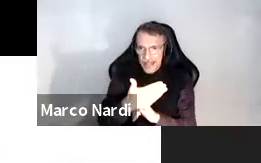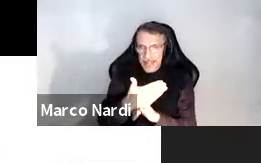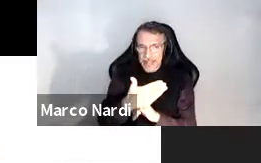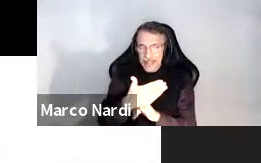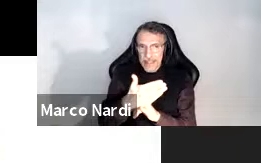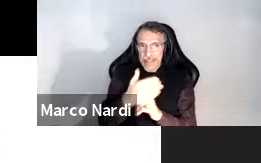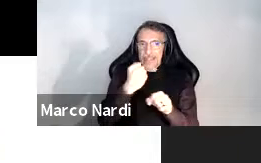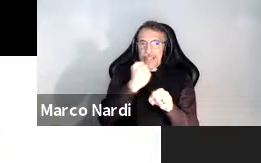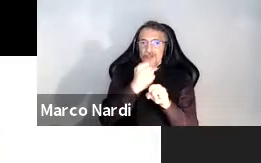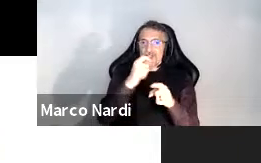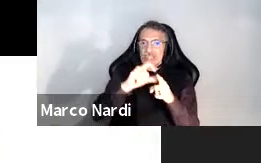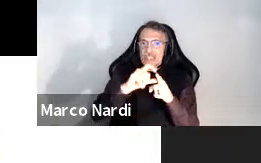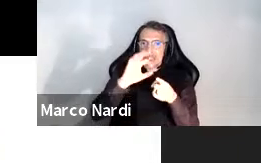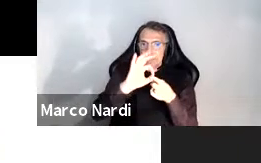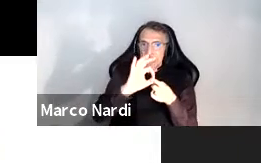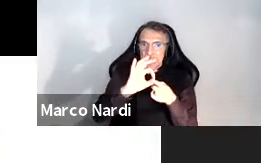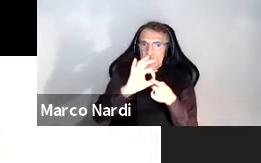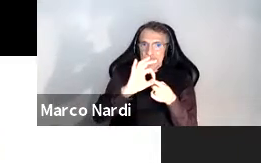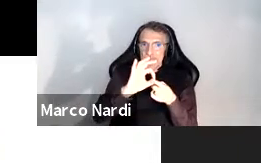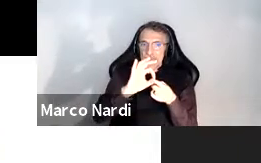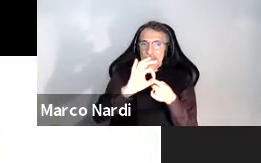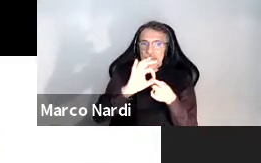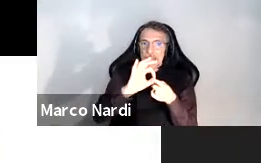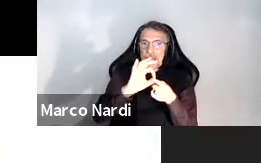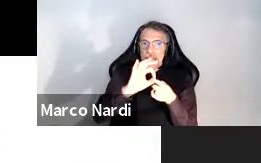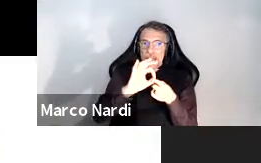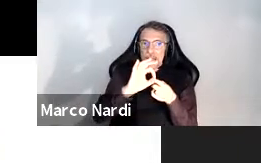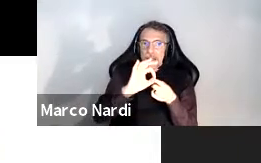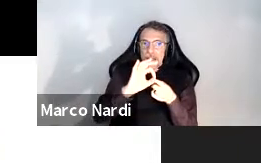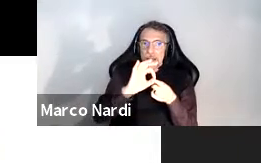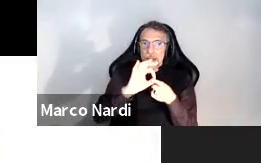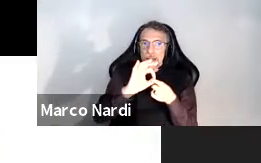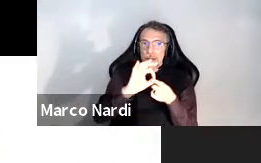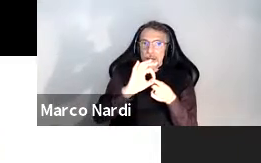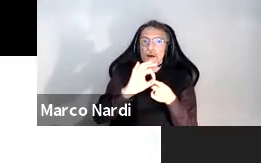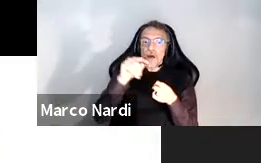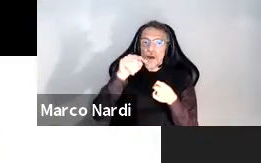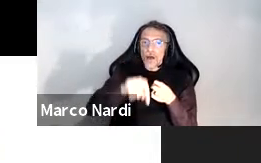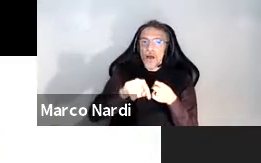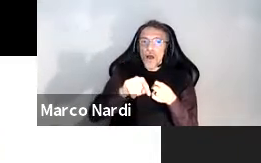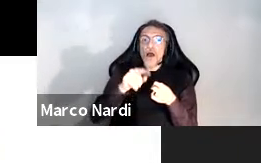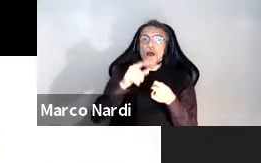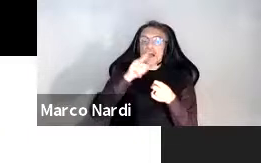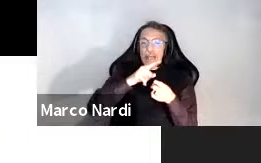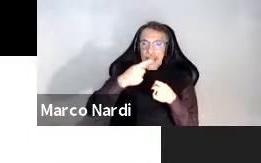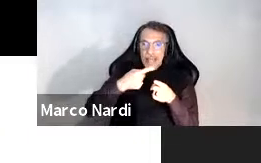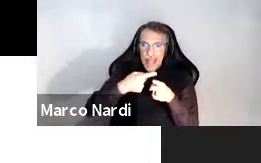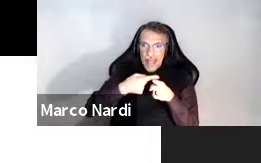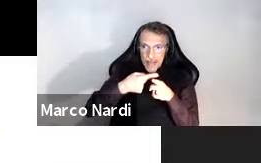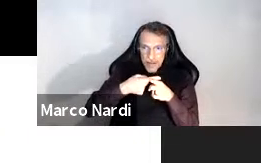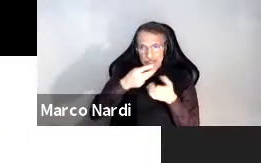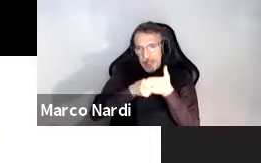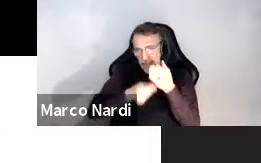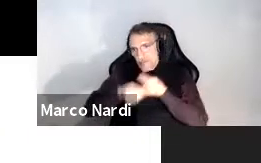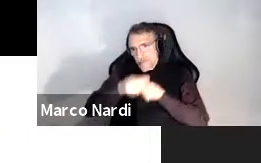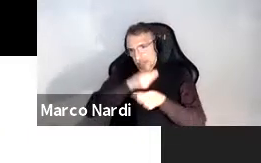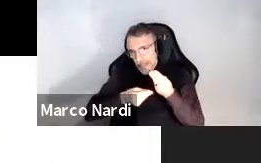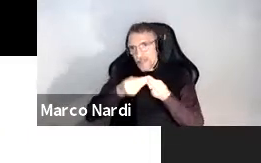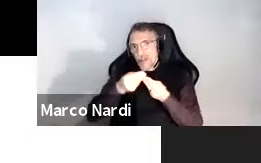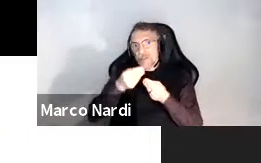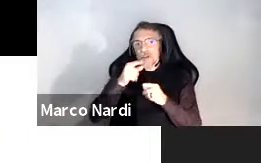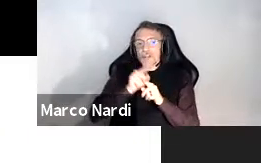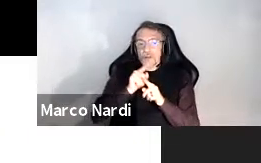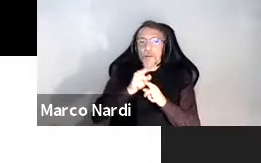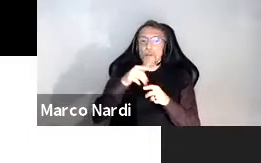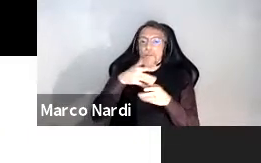the GDP, when you look at the real GDP, the inflation and interest rate, exchange rate, public sector revenue,